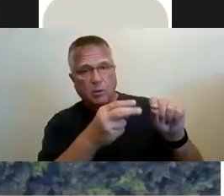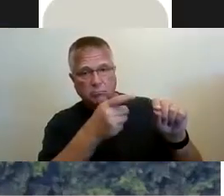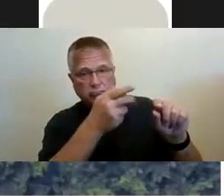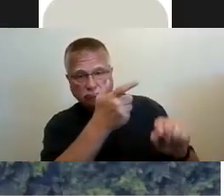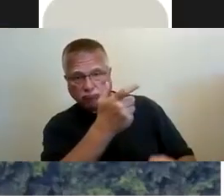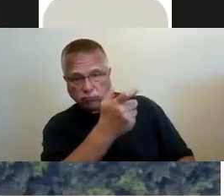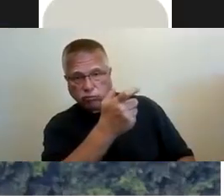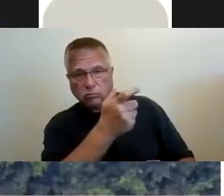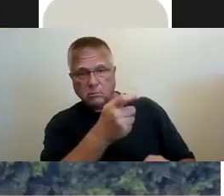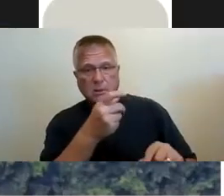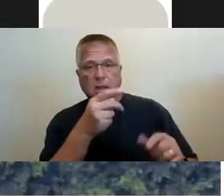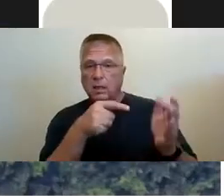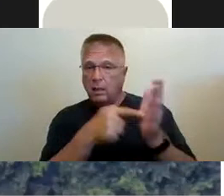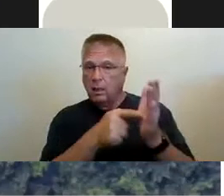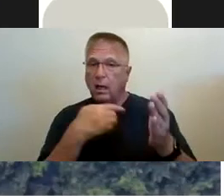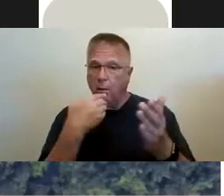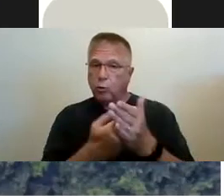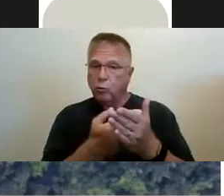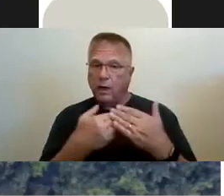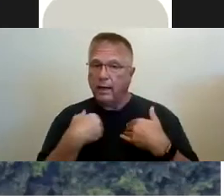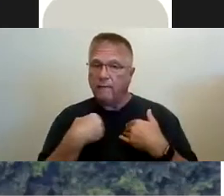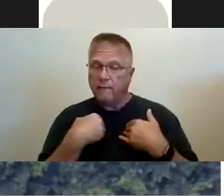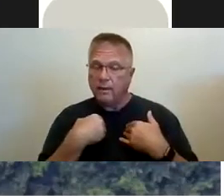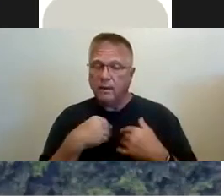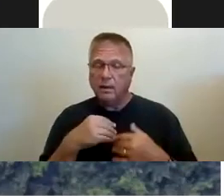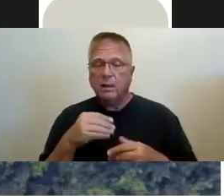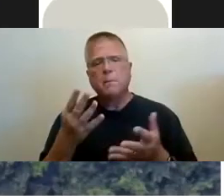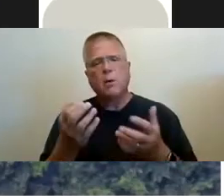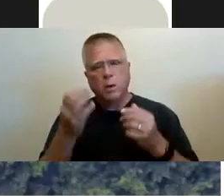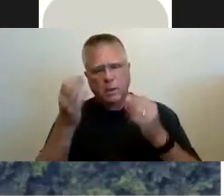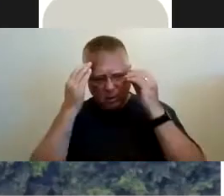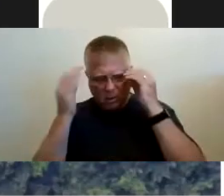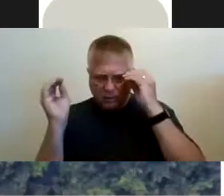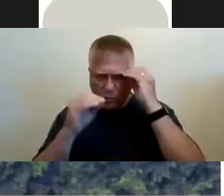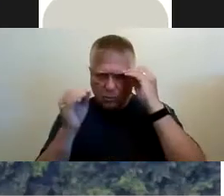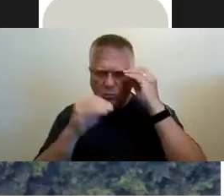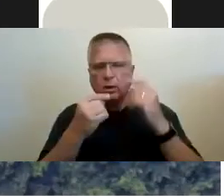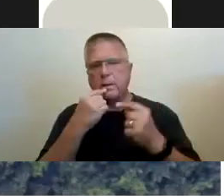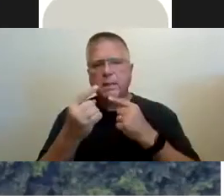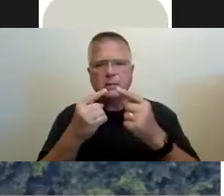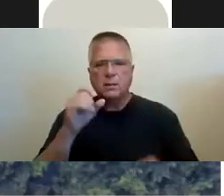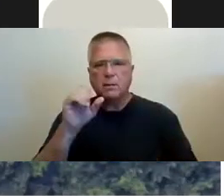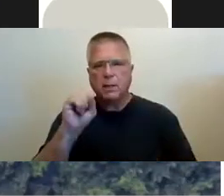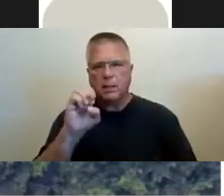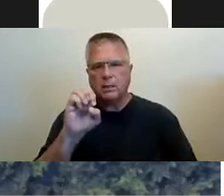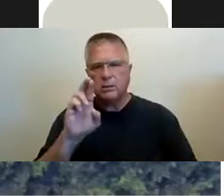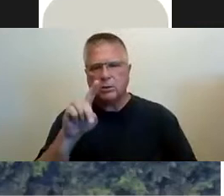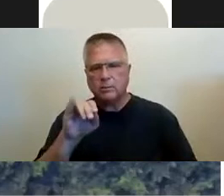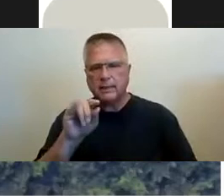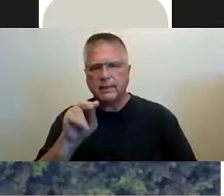I really want to know more about you mentioned Serpentine Drive,